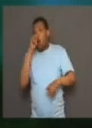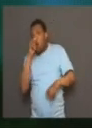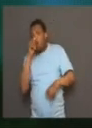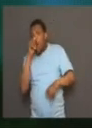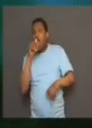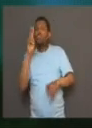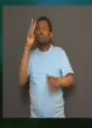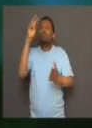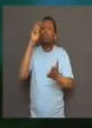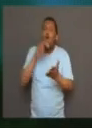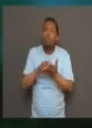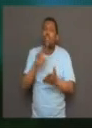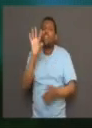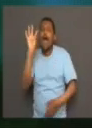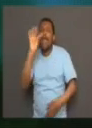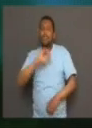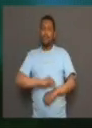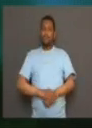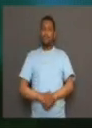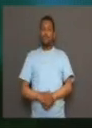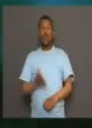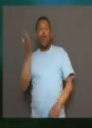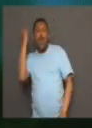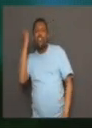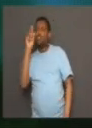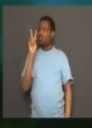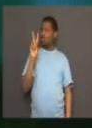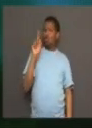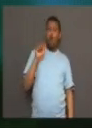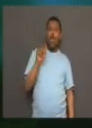in 2009 was